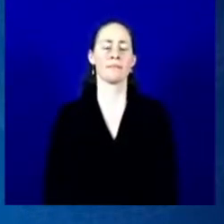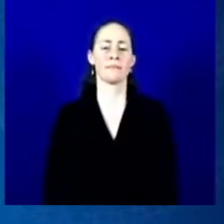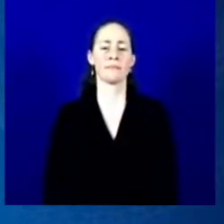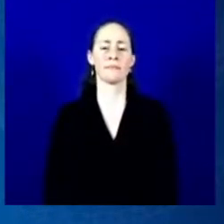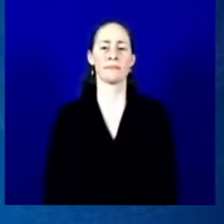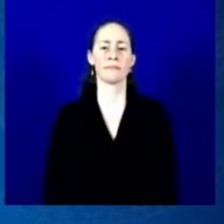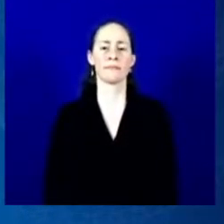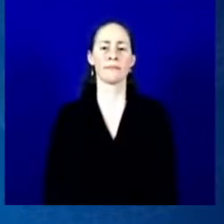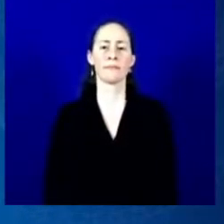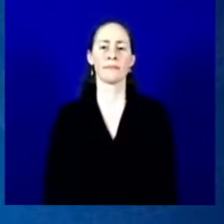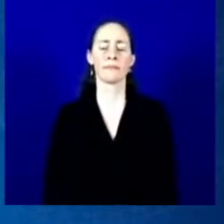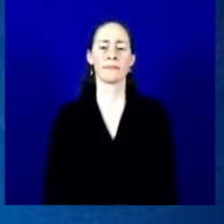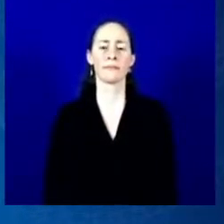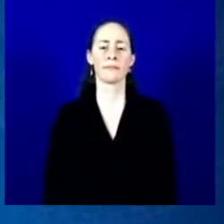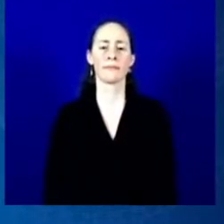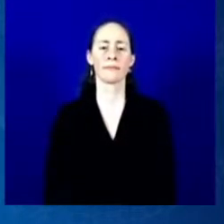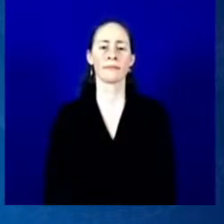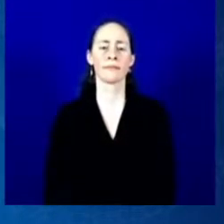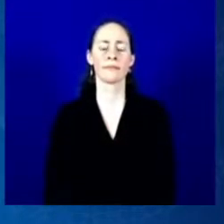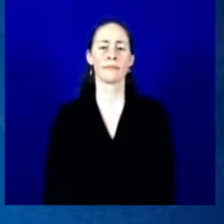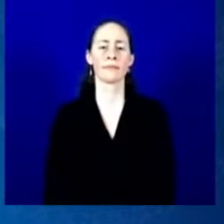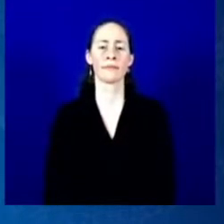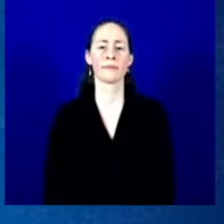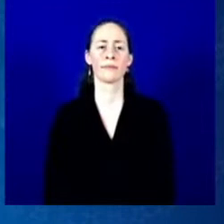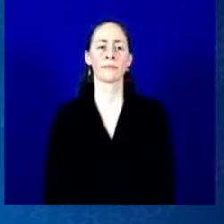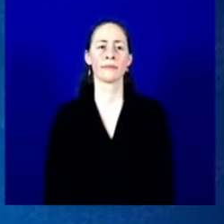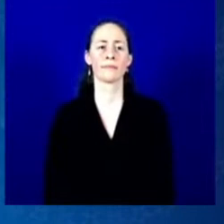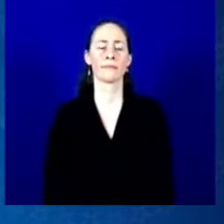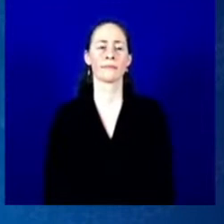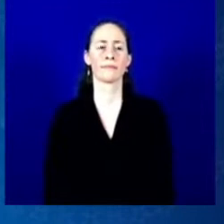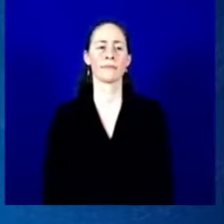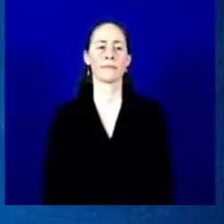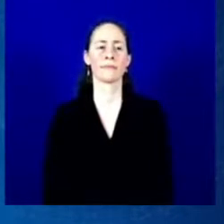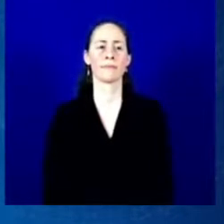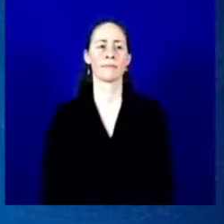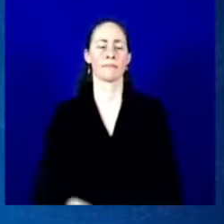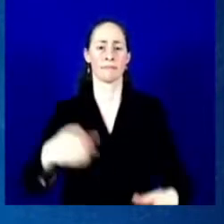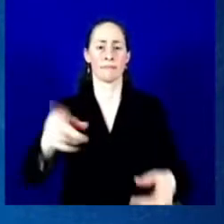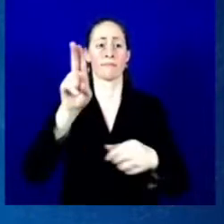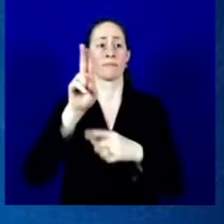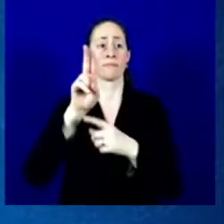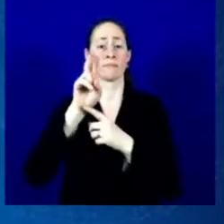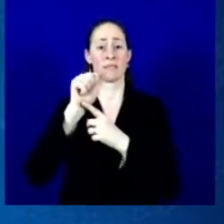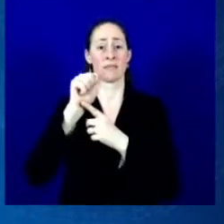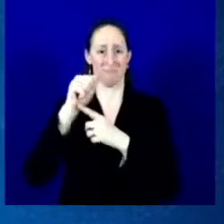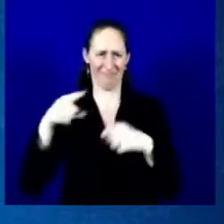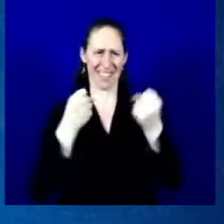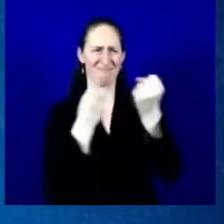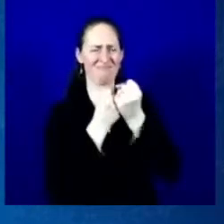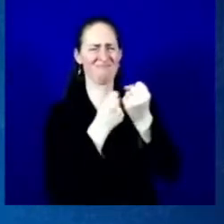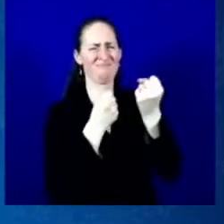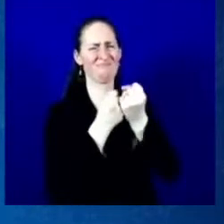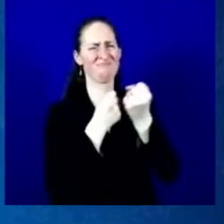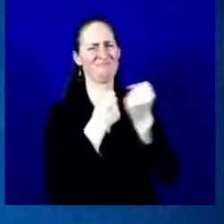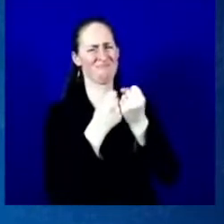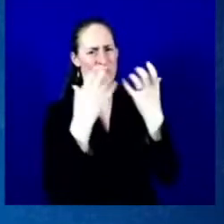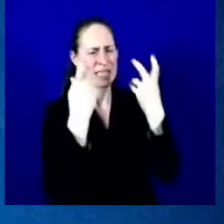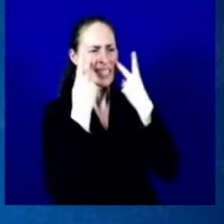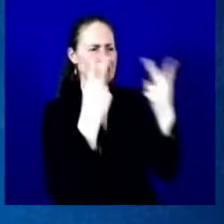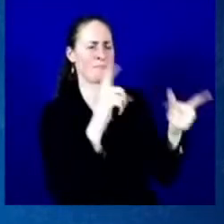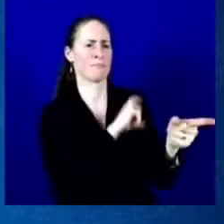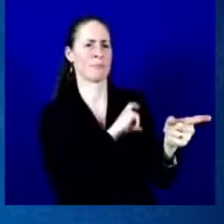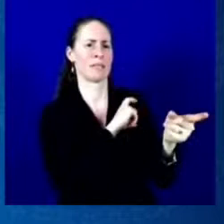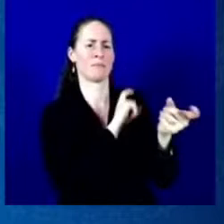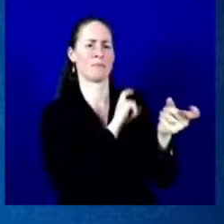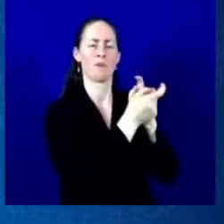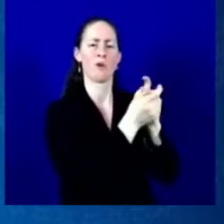The country supports this reform, and Congress should act. We have a giant